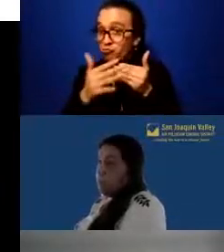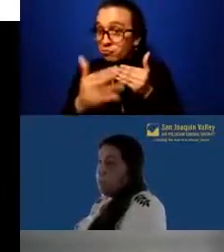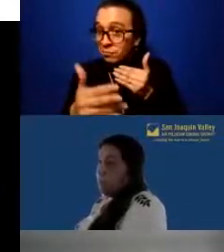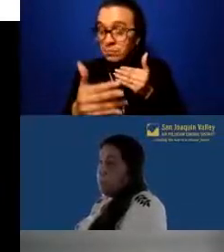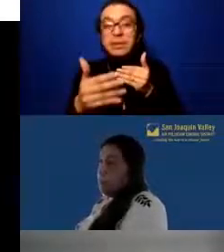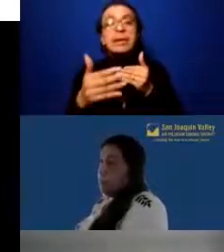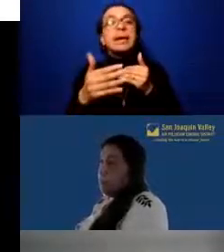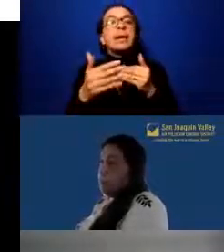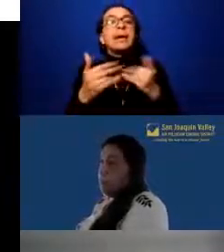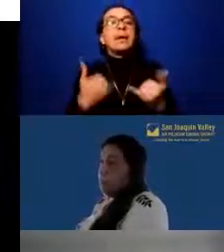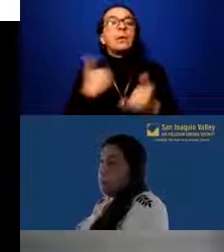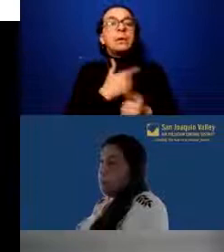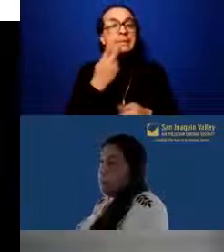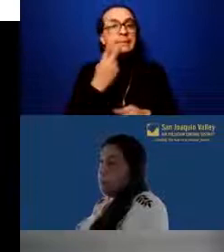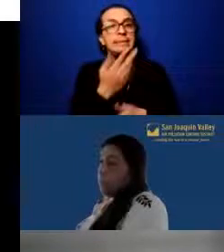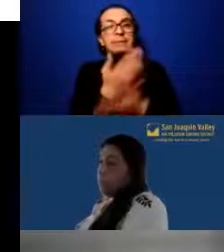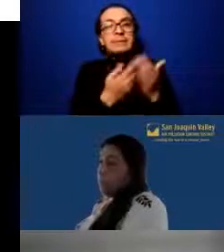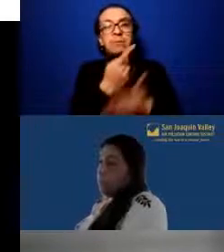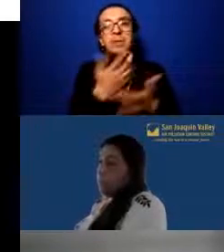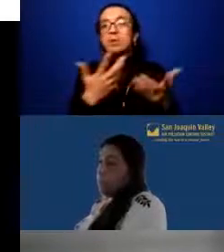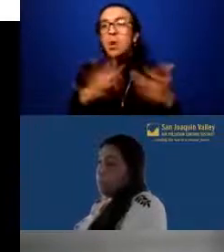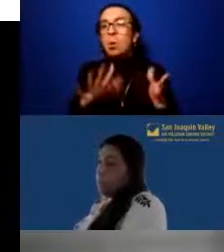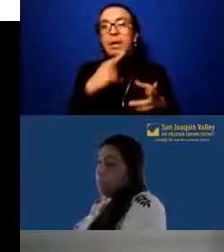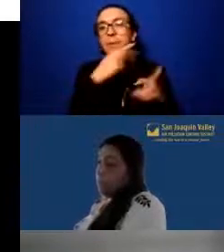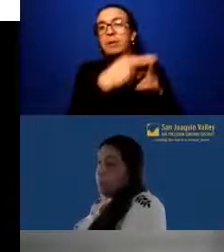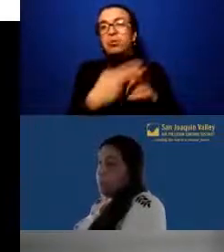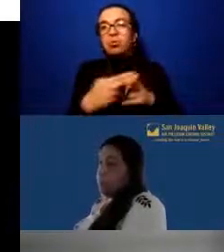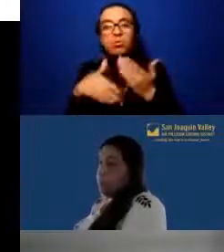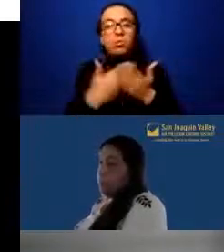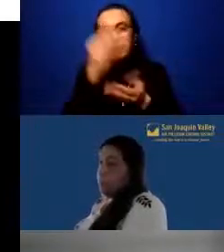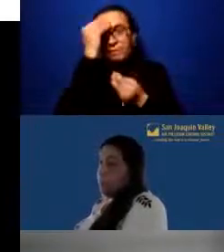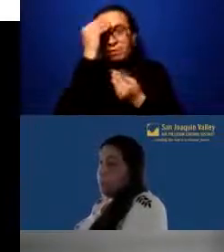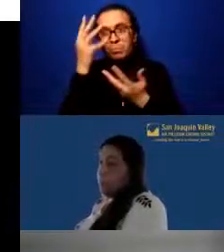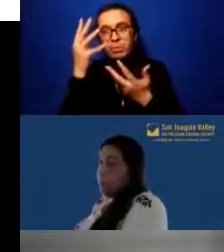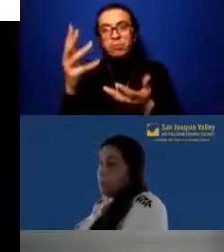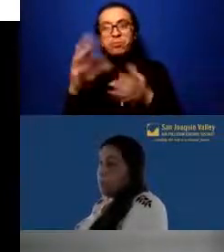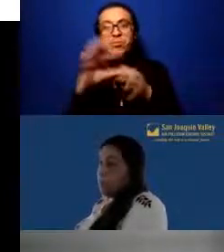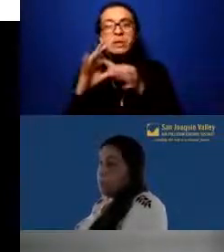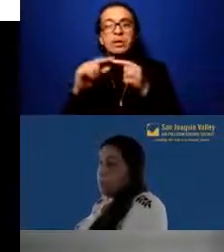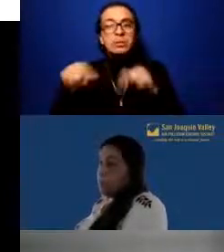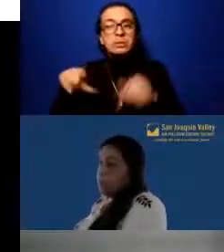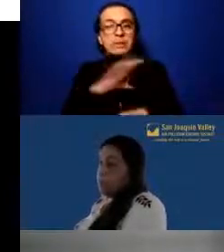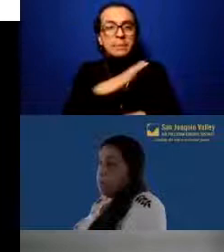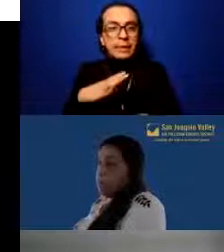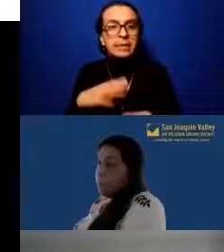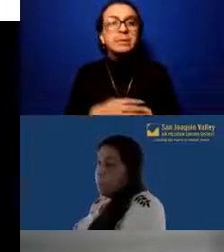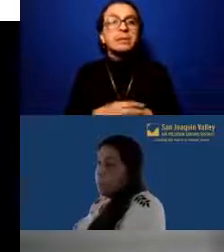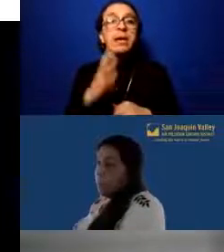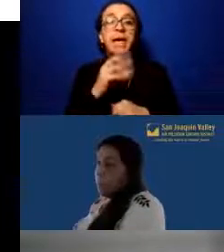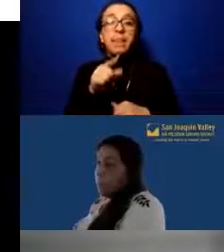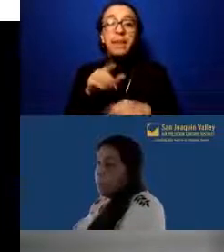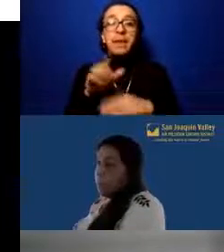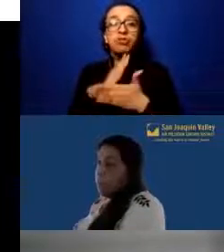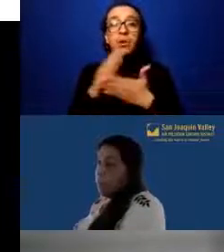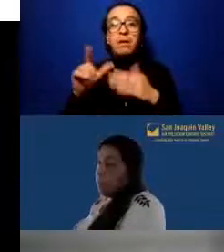to be able to see that a person has already mentioned all the information when it comes to the committees, and they also shared a link where